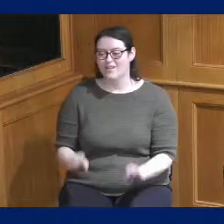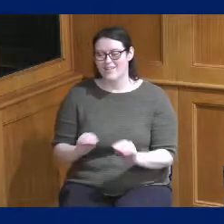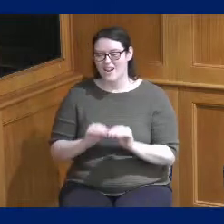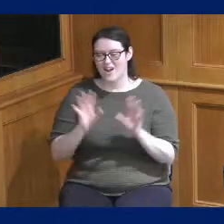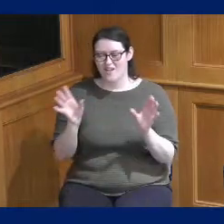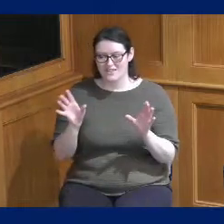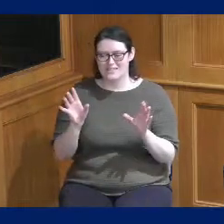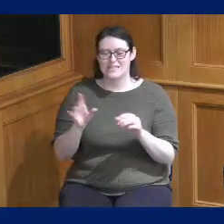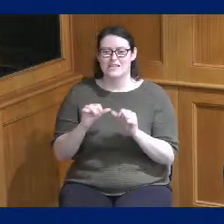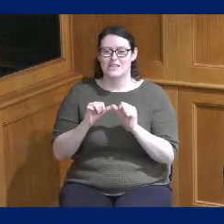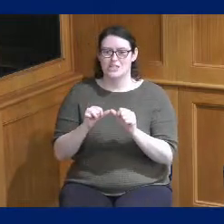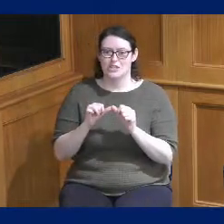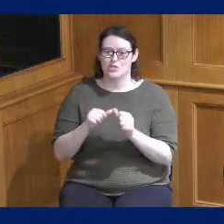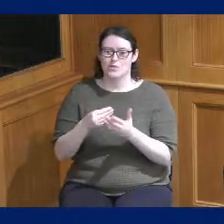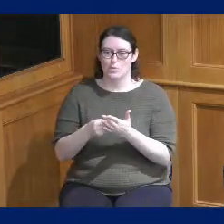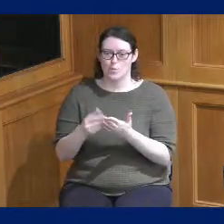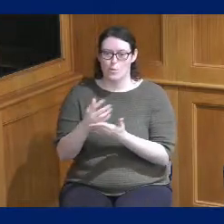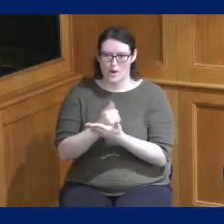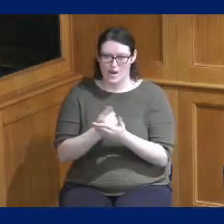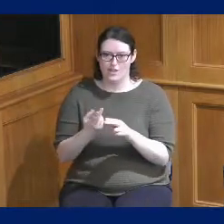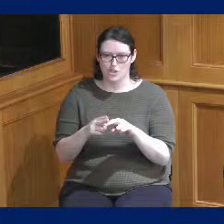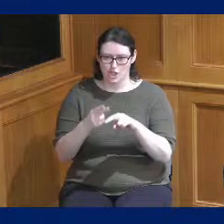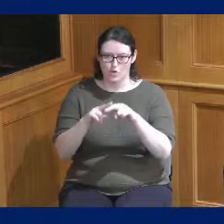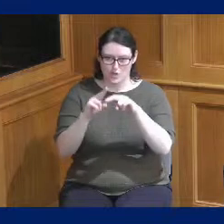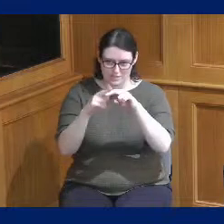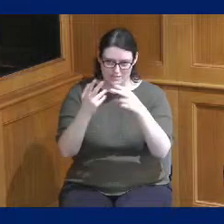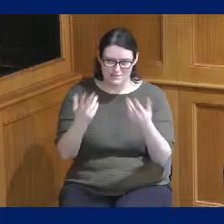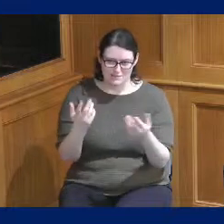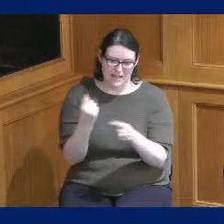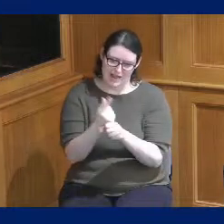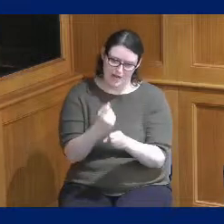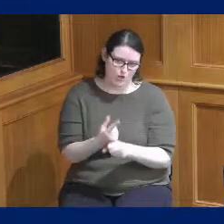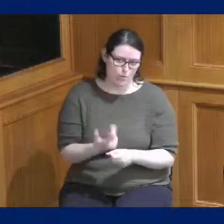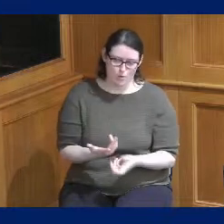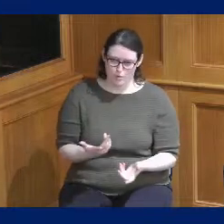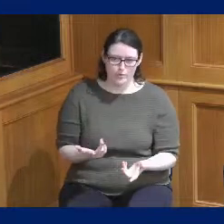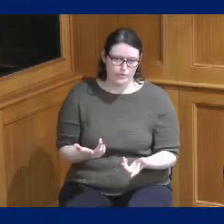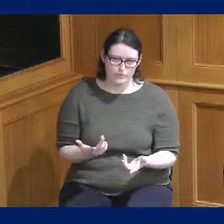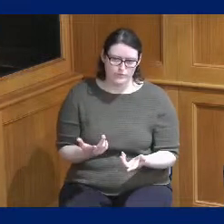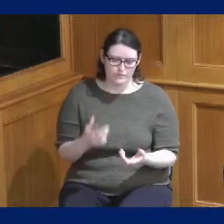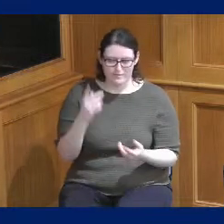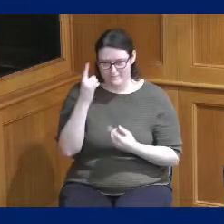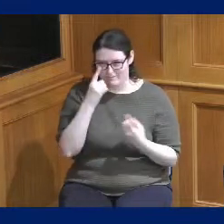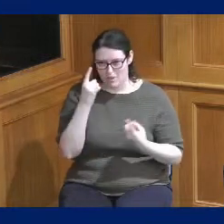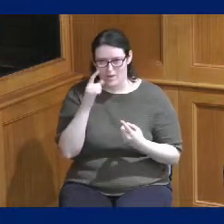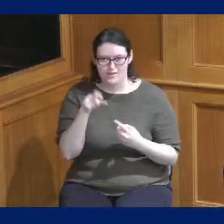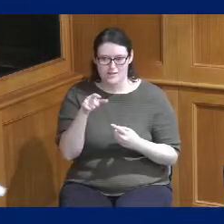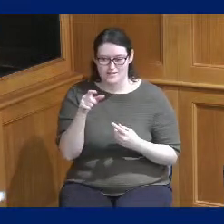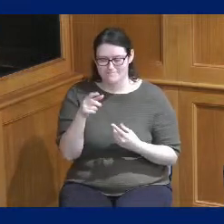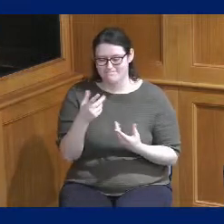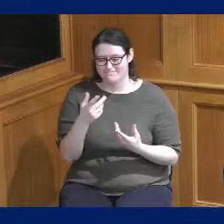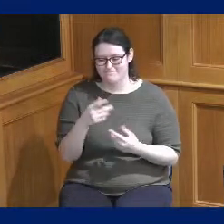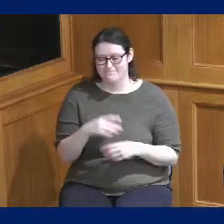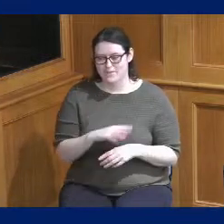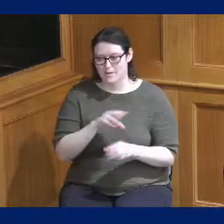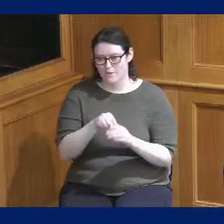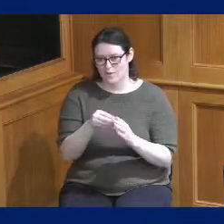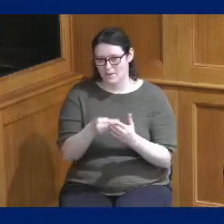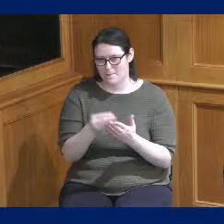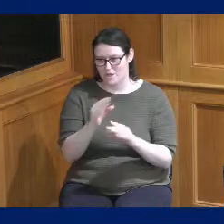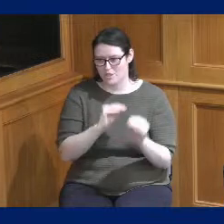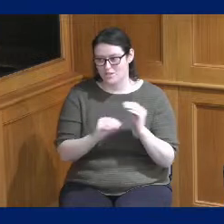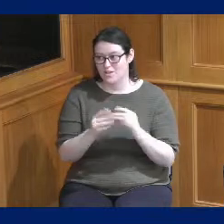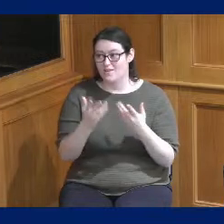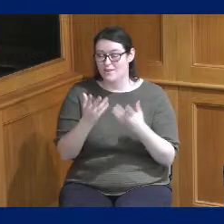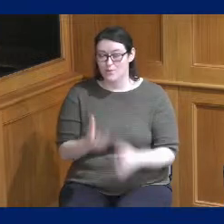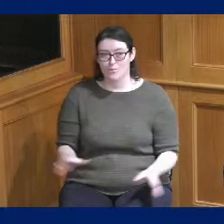continued wage pressure, that is an annual risk in the county's budget. So with that, Commissioners, that wraps